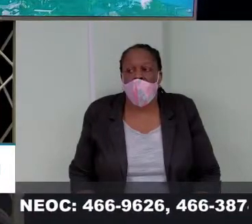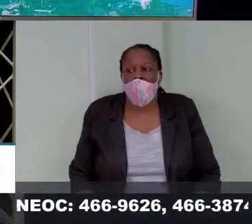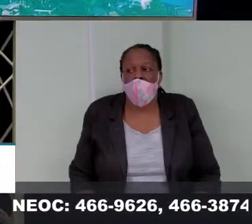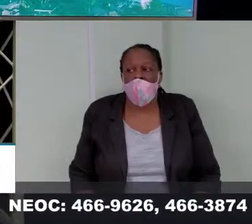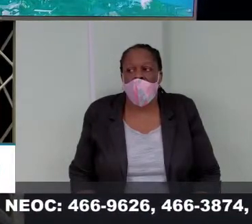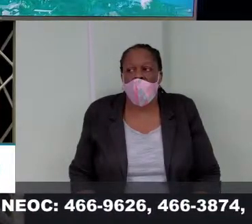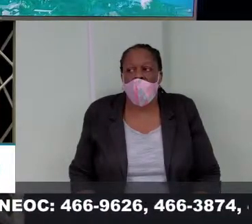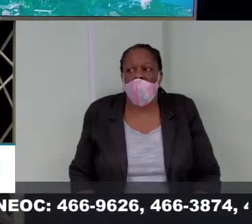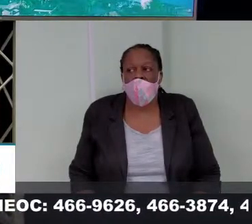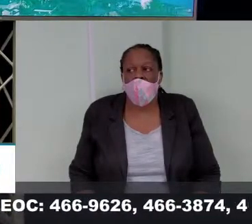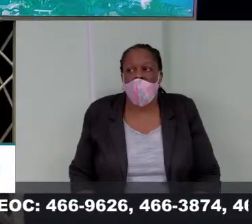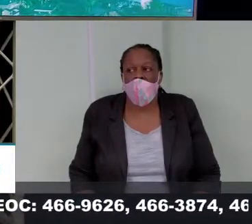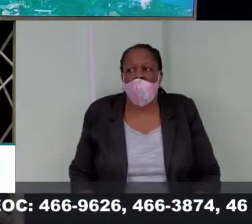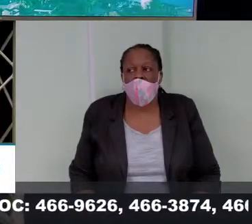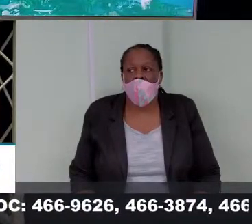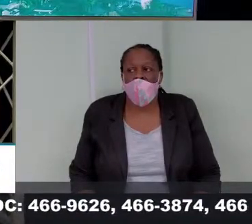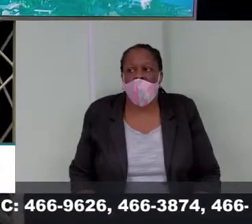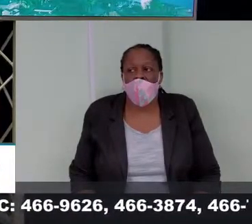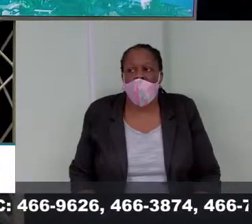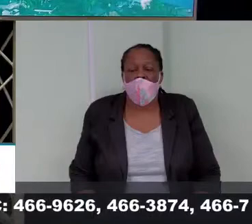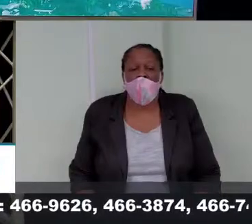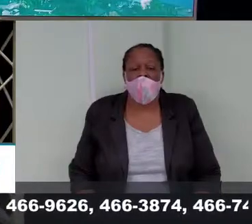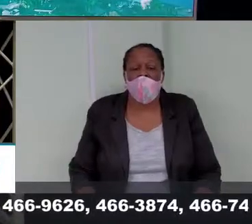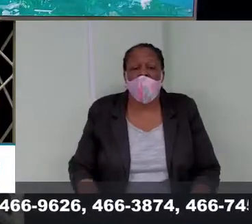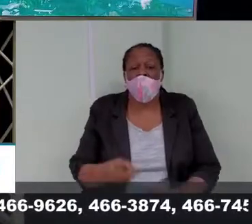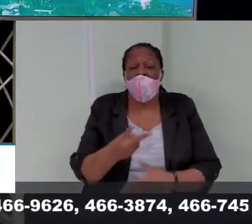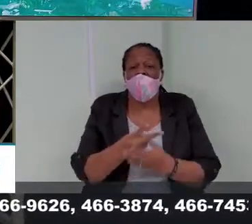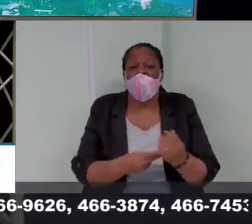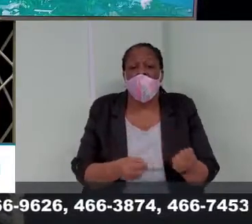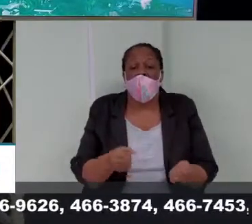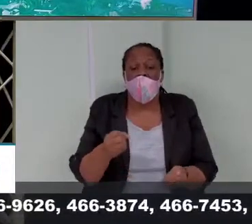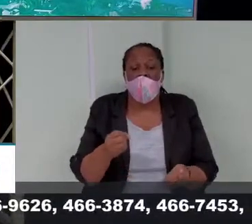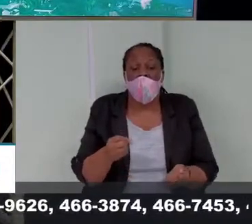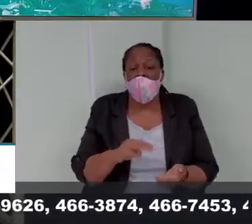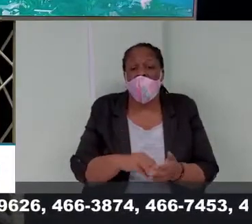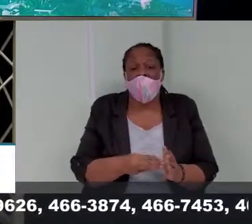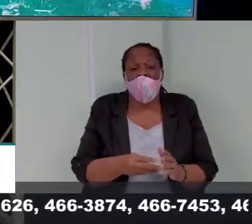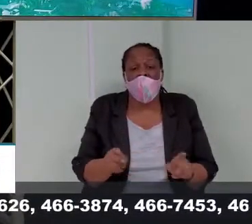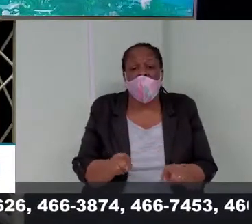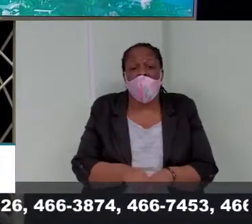been replaced now to physical distancing.